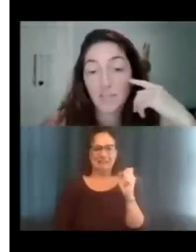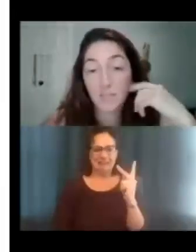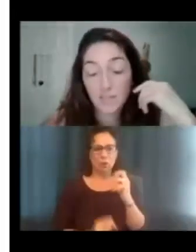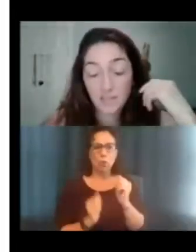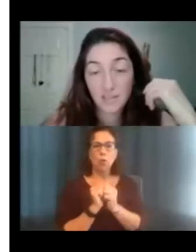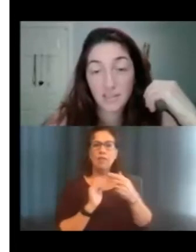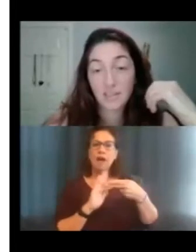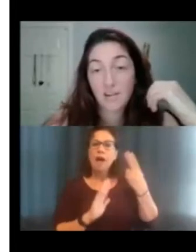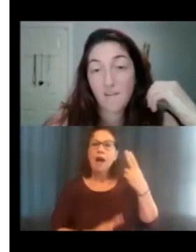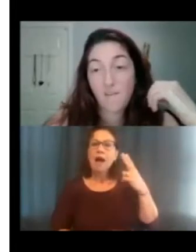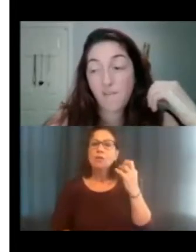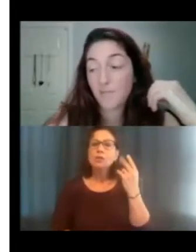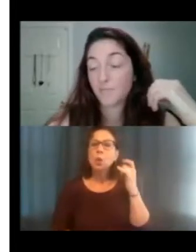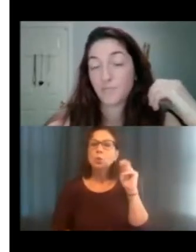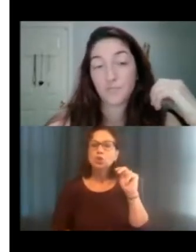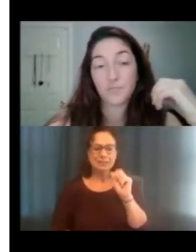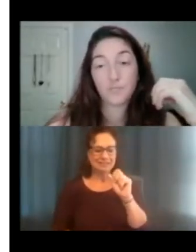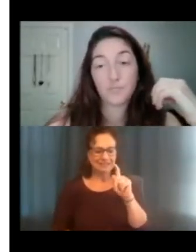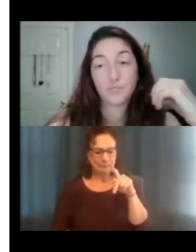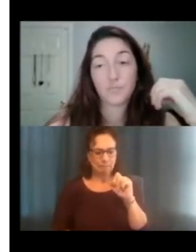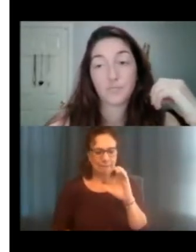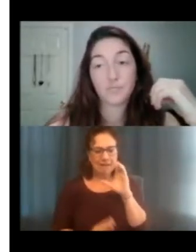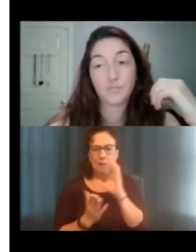resolution SPECT imaging.